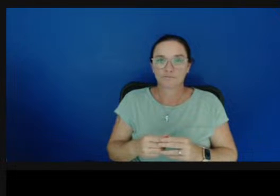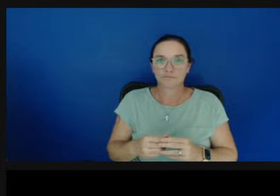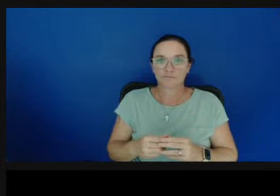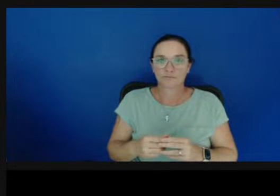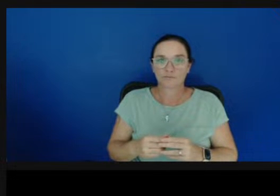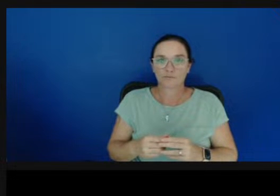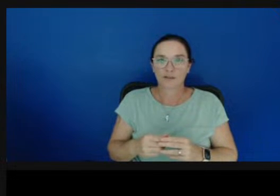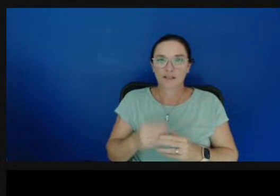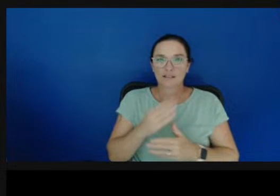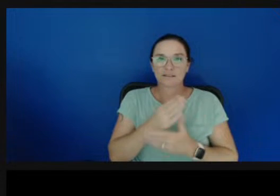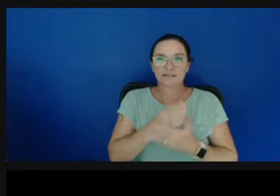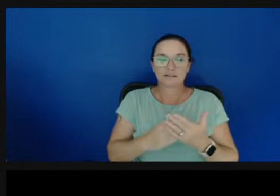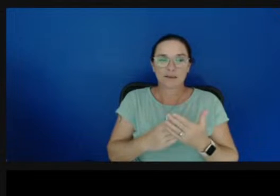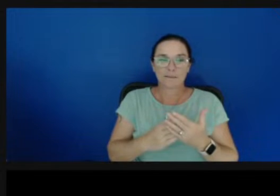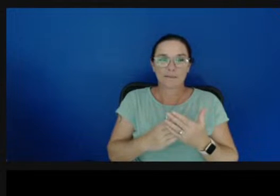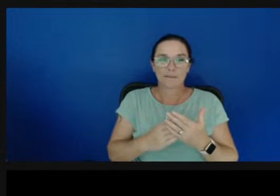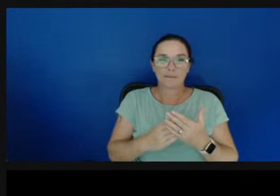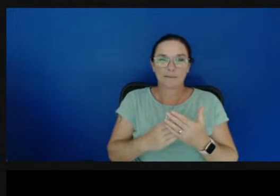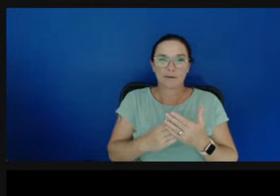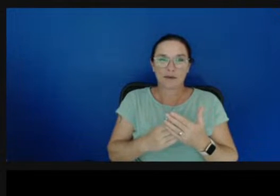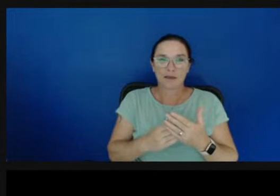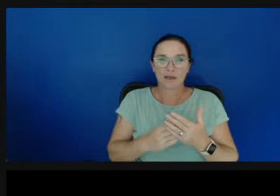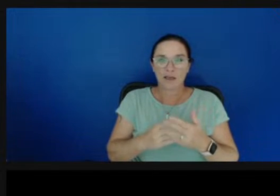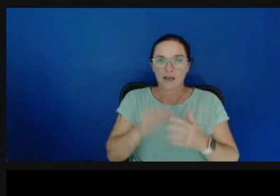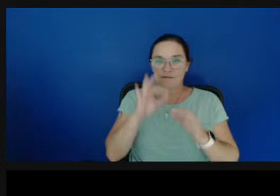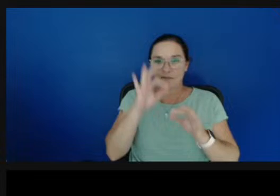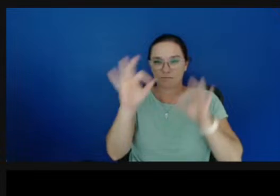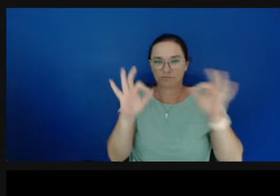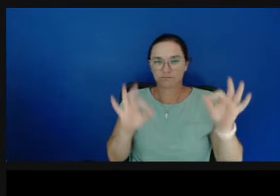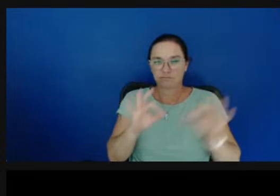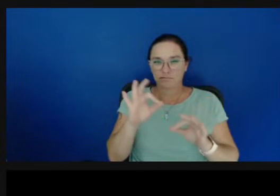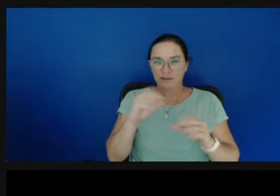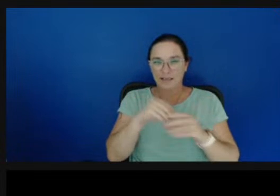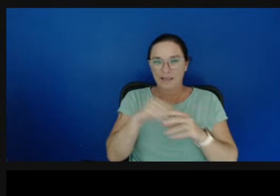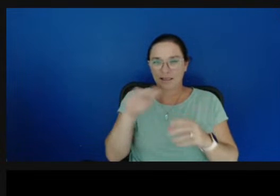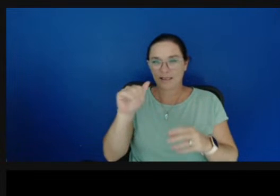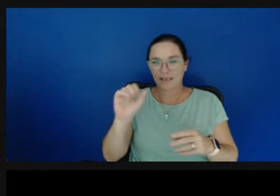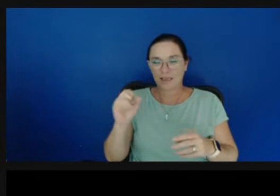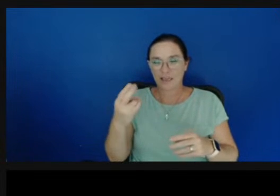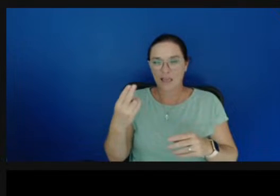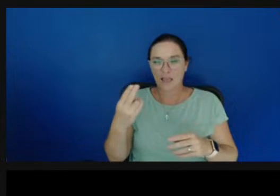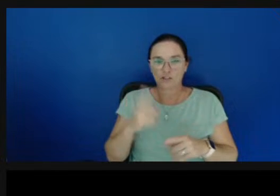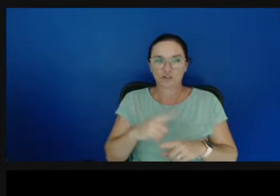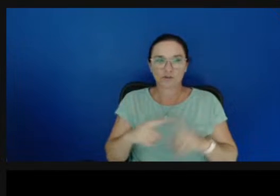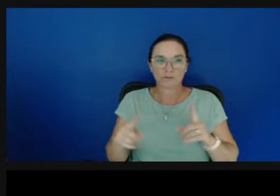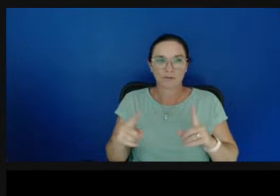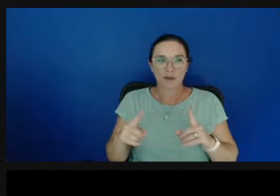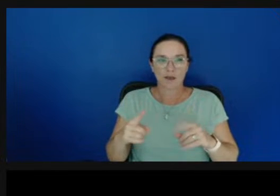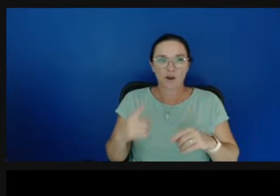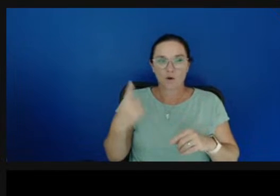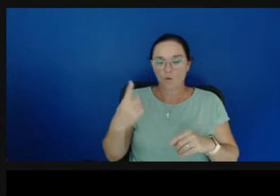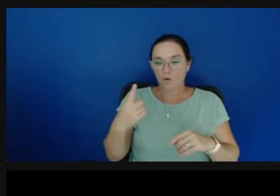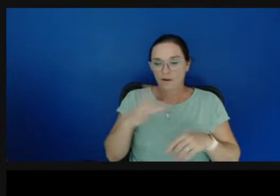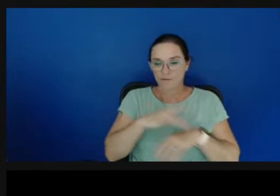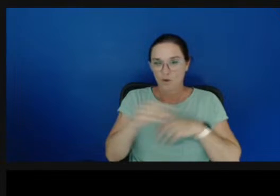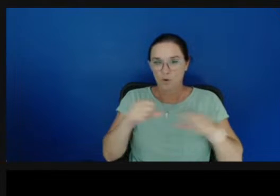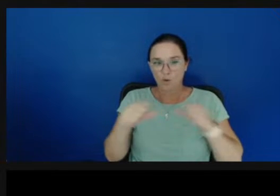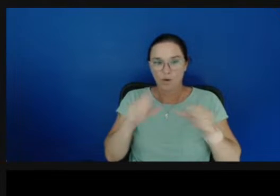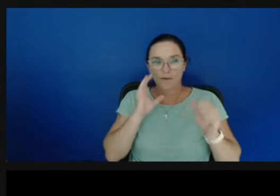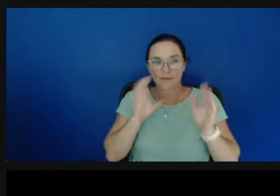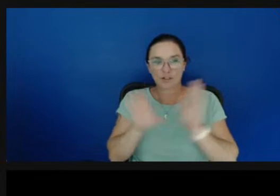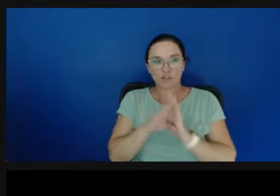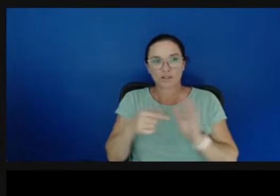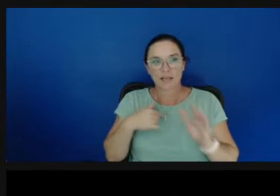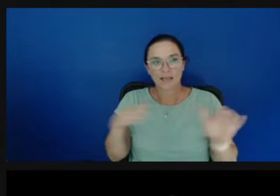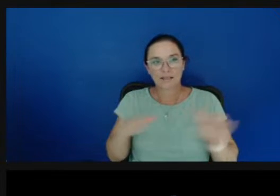weird fragments throughout the ash is there, but that the quakes, there's one of the quake photos in there. I did